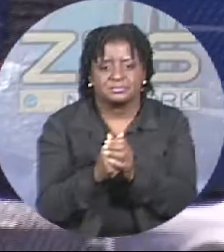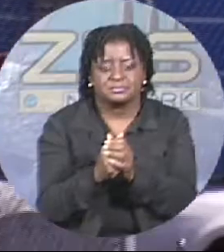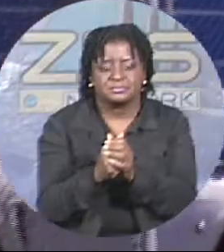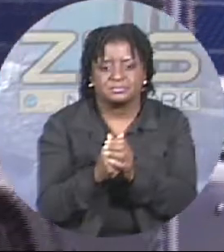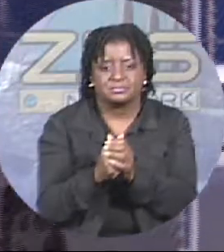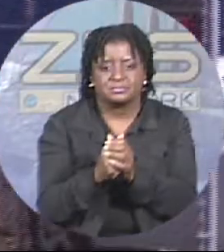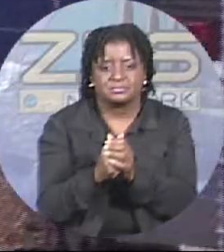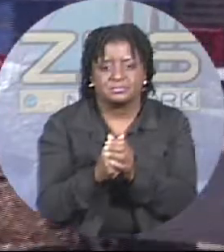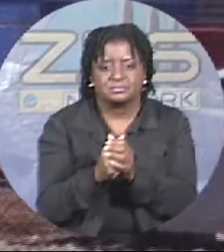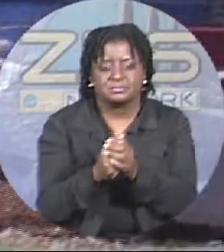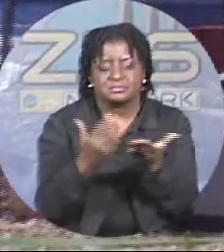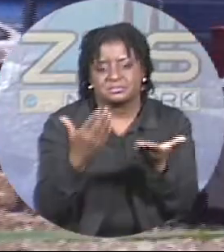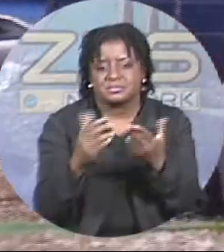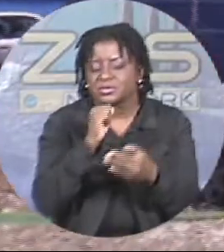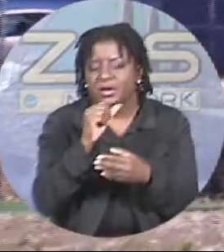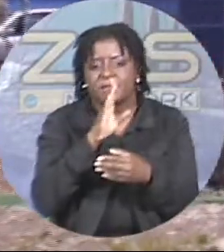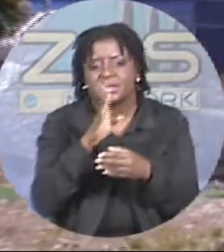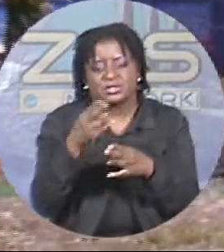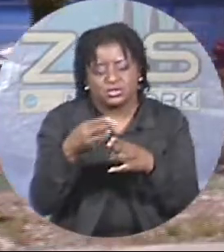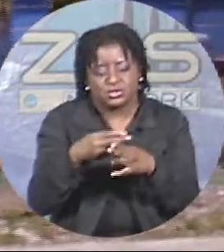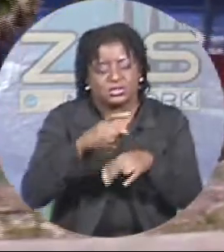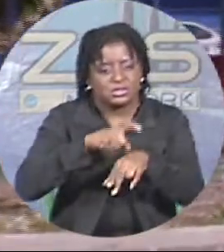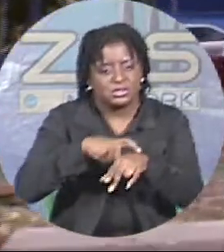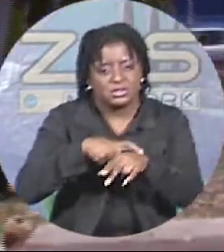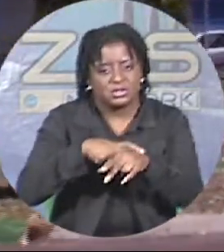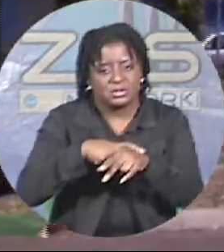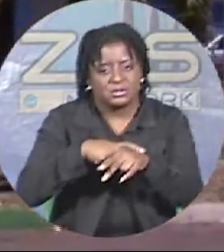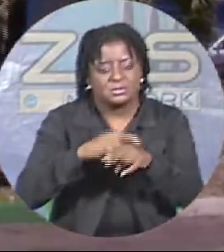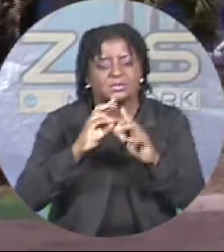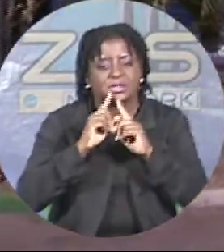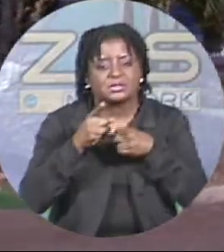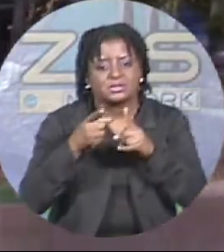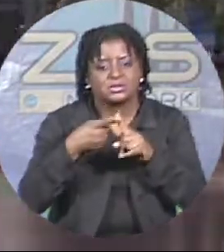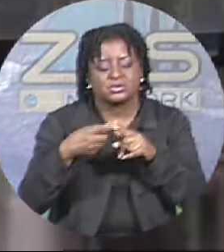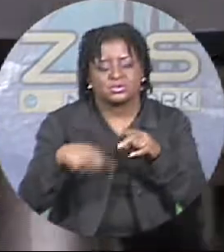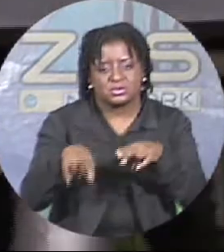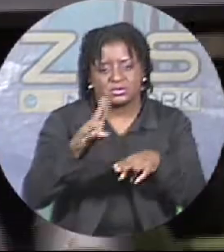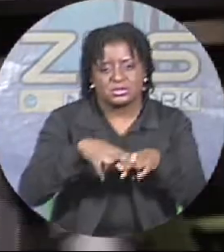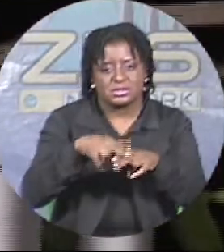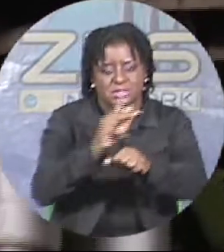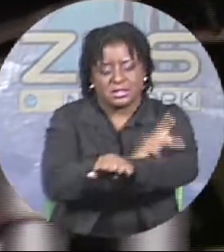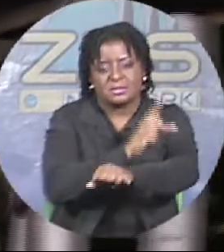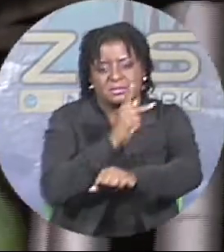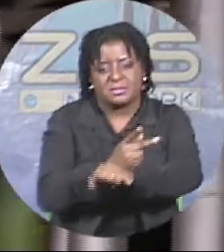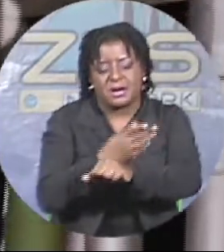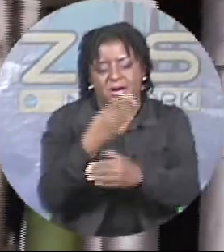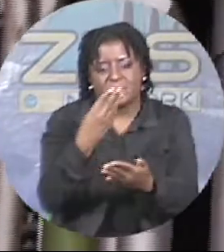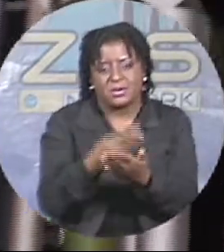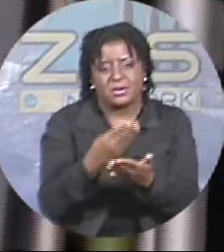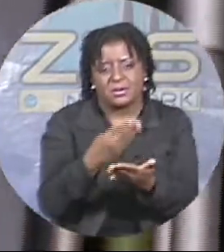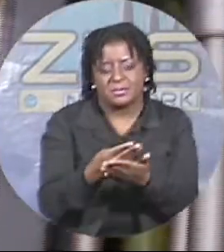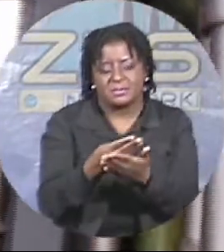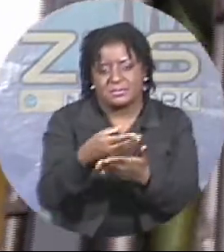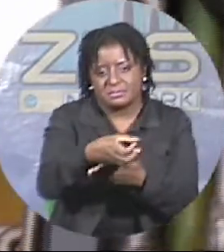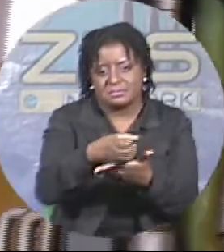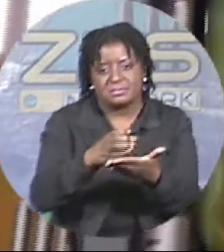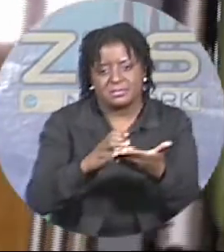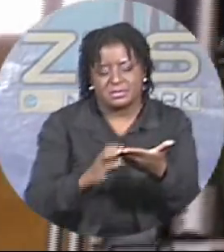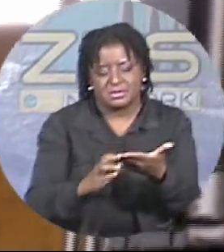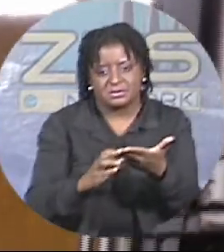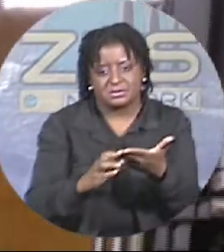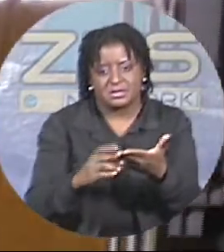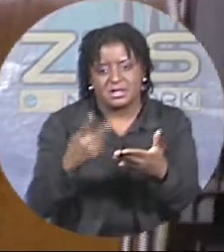There may not be any short-term solutions to soaring power bills as the fuel surcharge normally increases during the peak summer